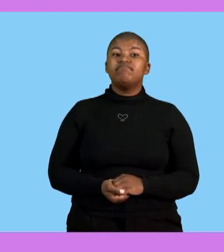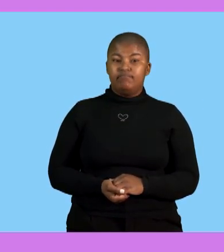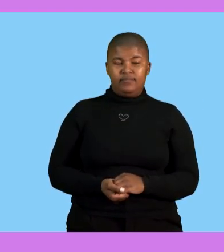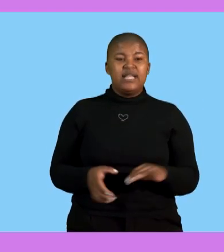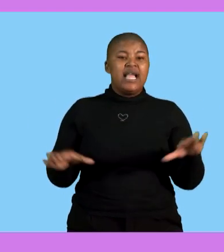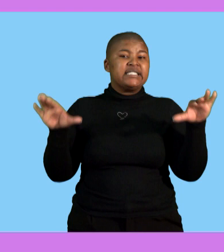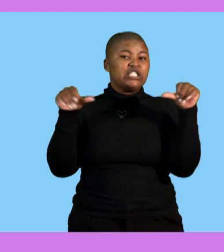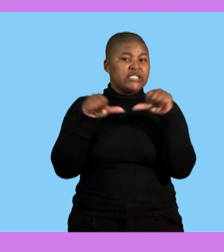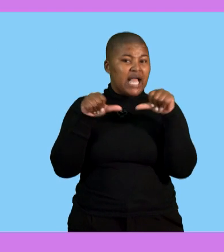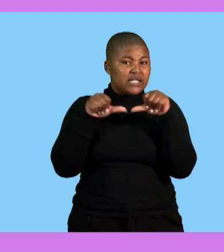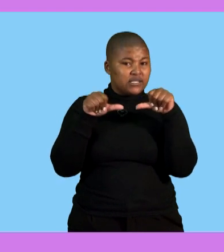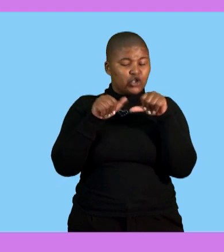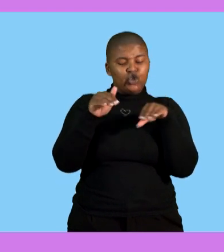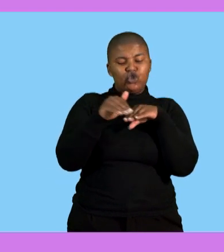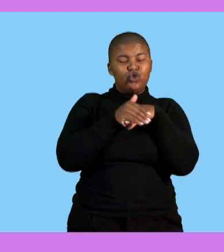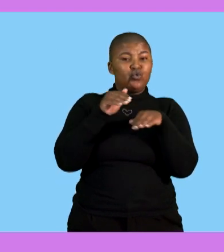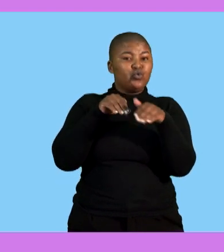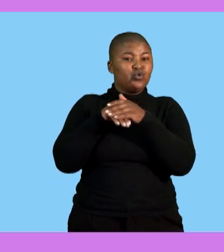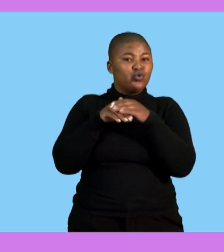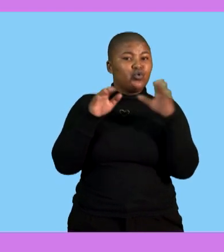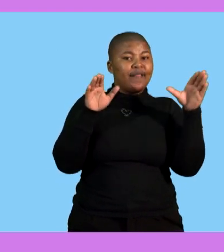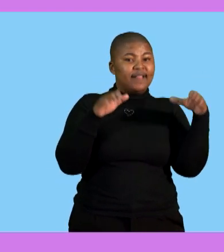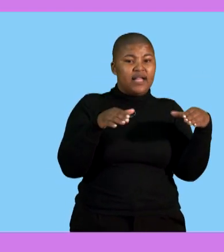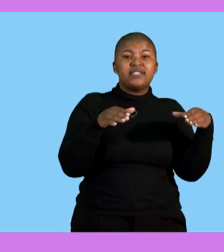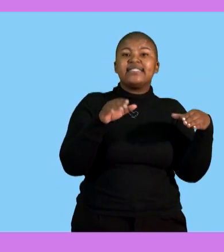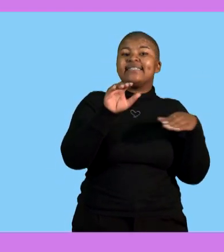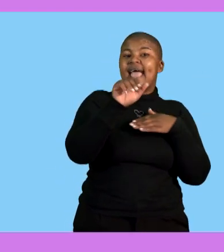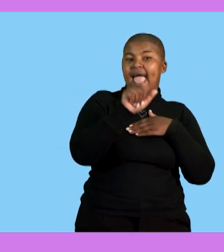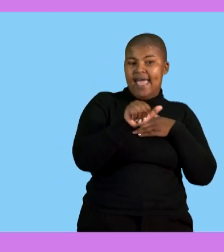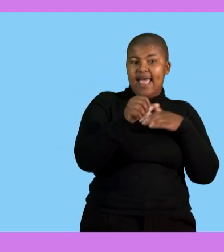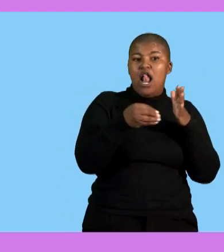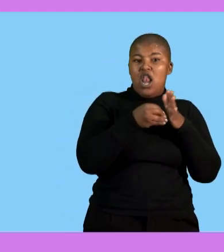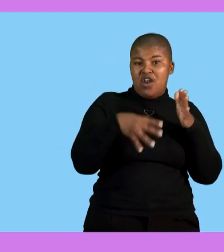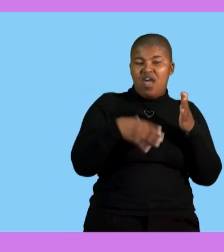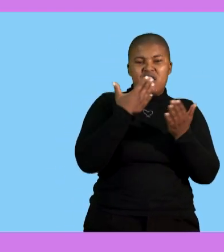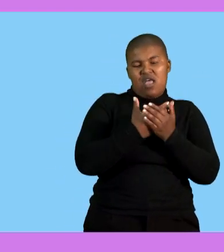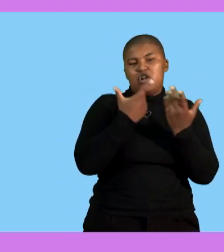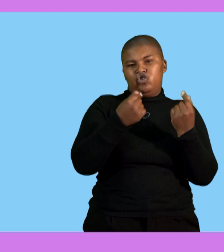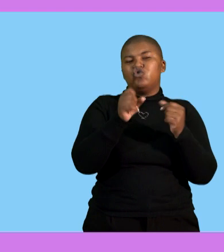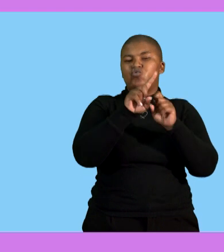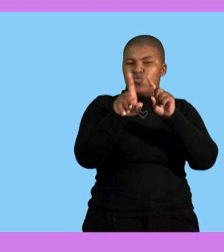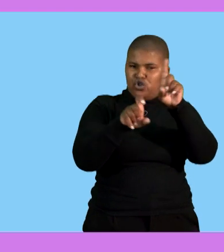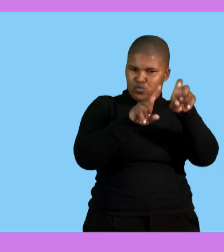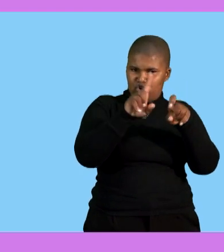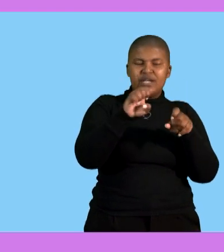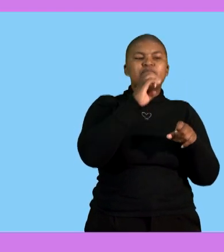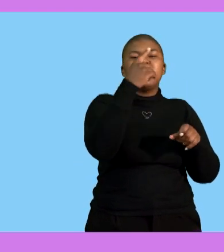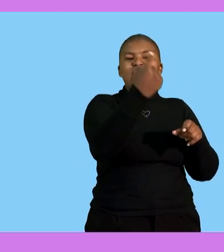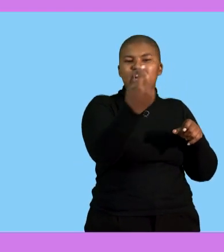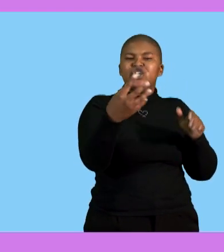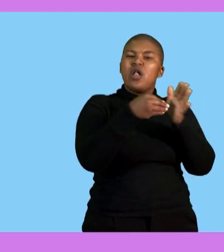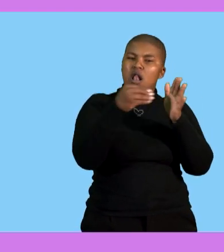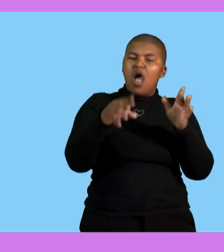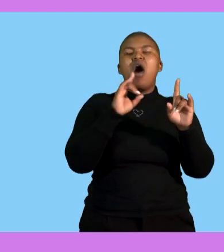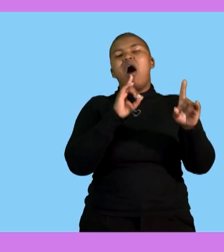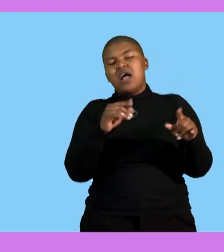shoe sizes of learners in class A. It can be a questionnaire whereby a learner will answer the shoe size